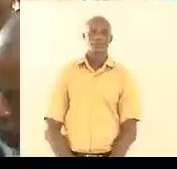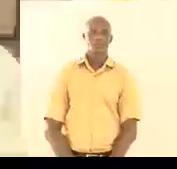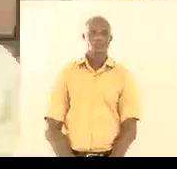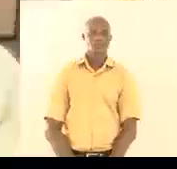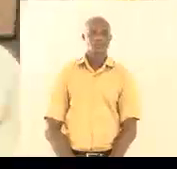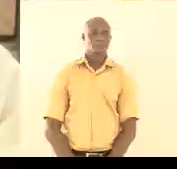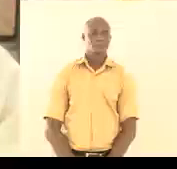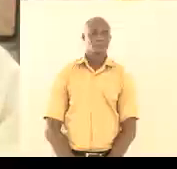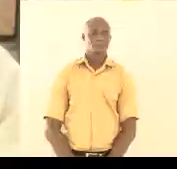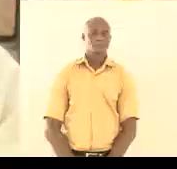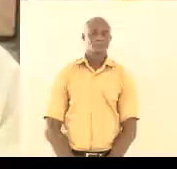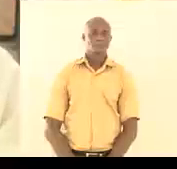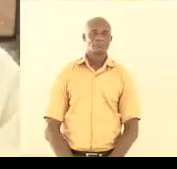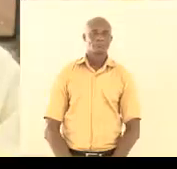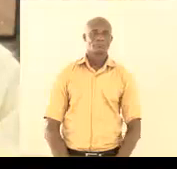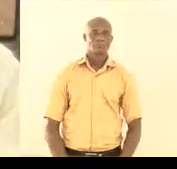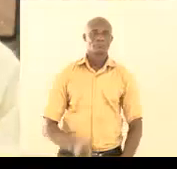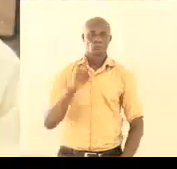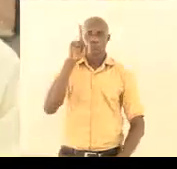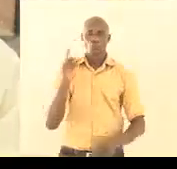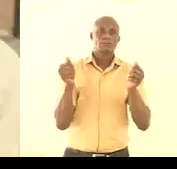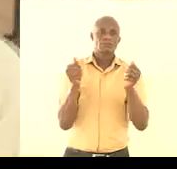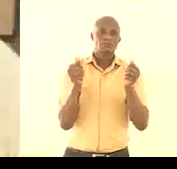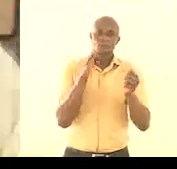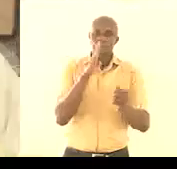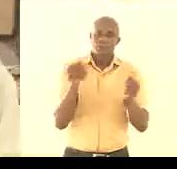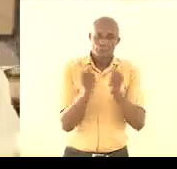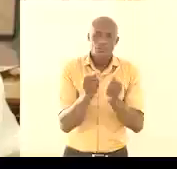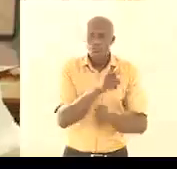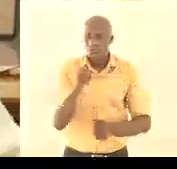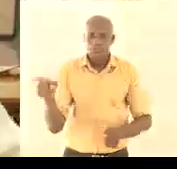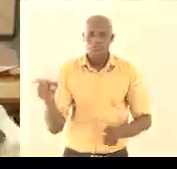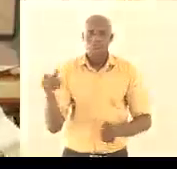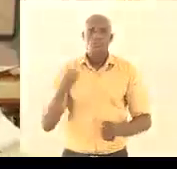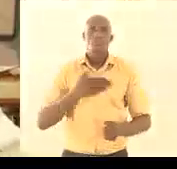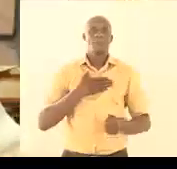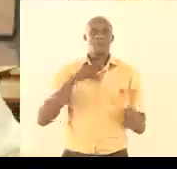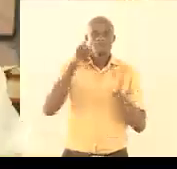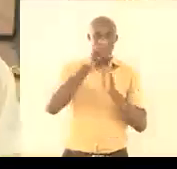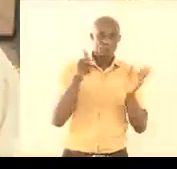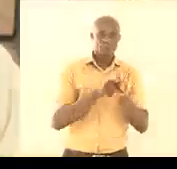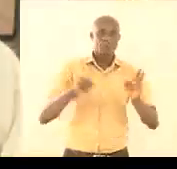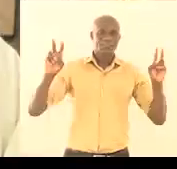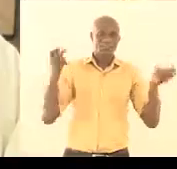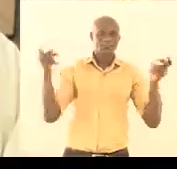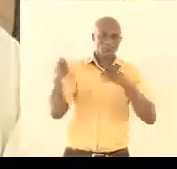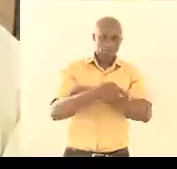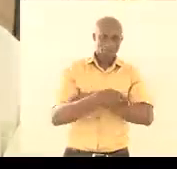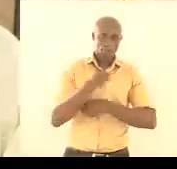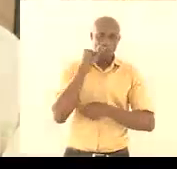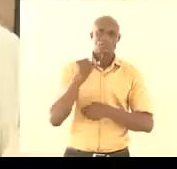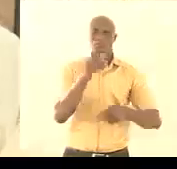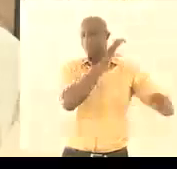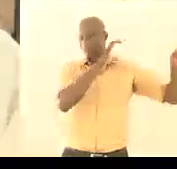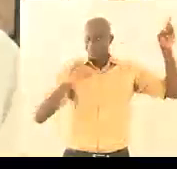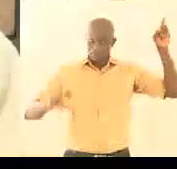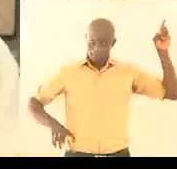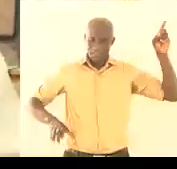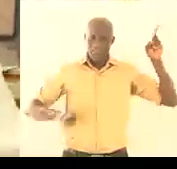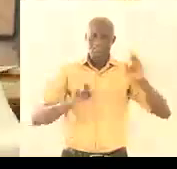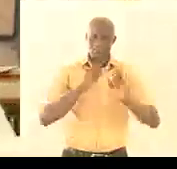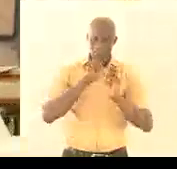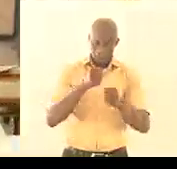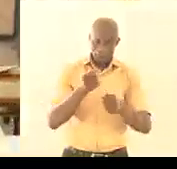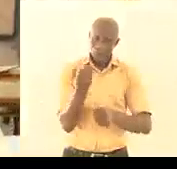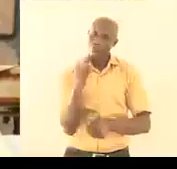One more theme. My own principal theme for today is Christ's gift